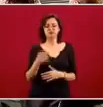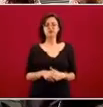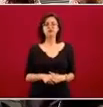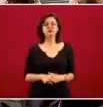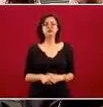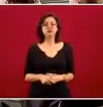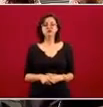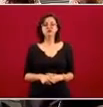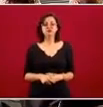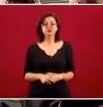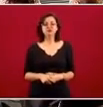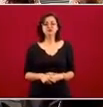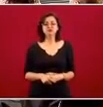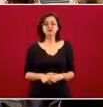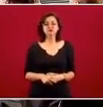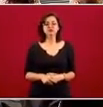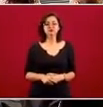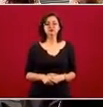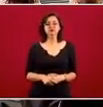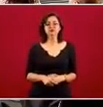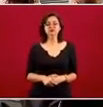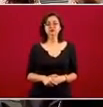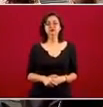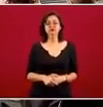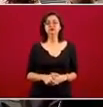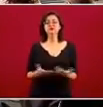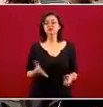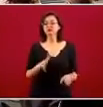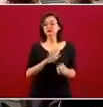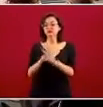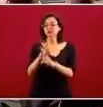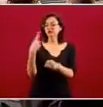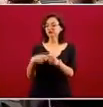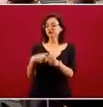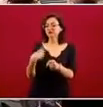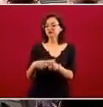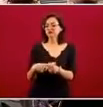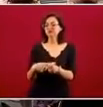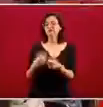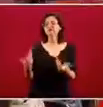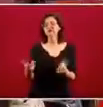So basically, the objective of this program is so